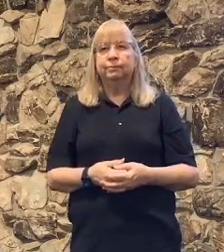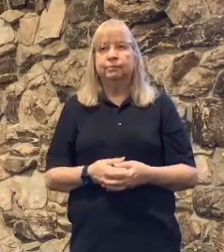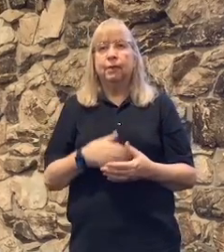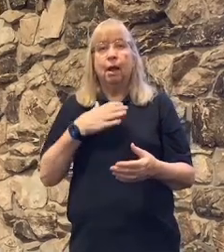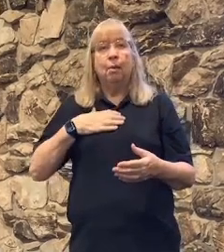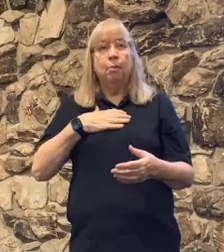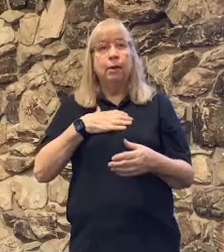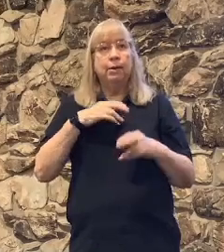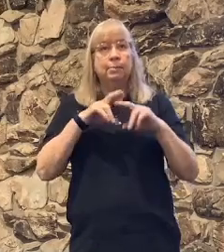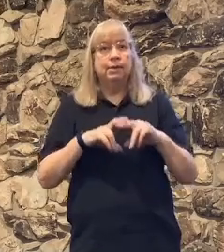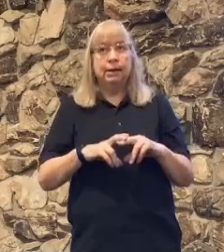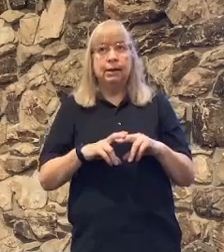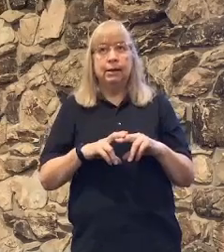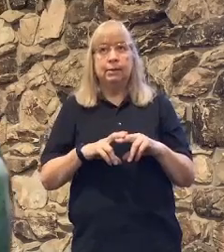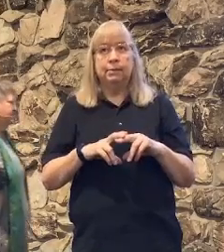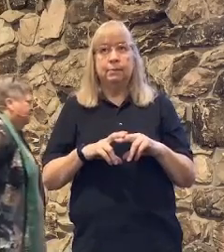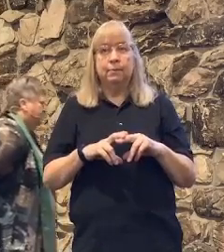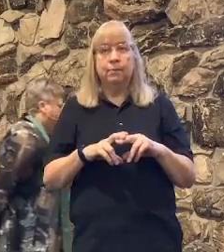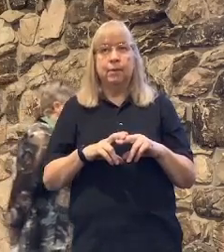seated.